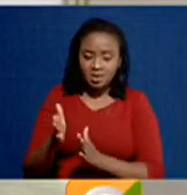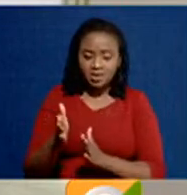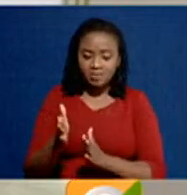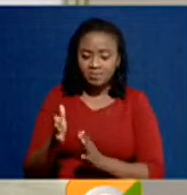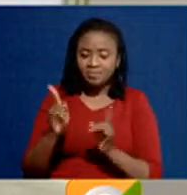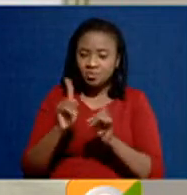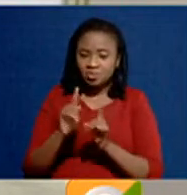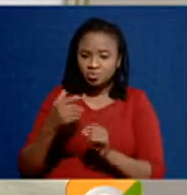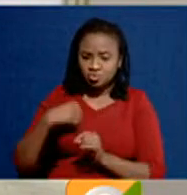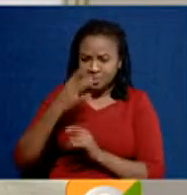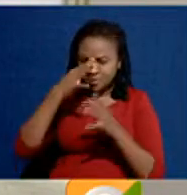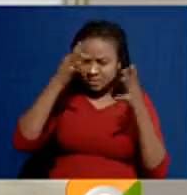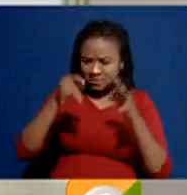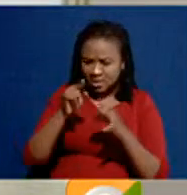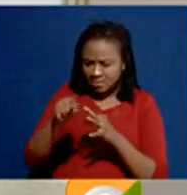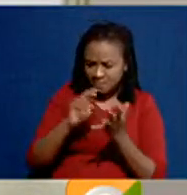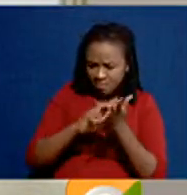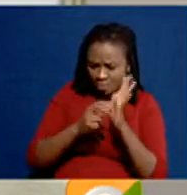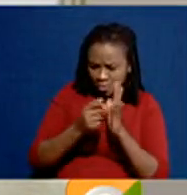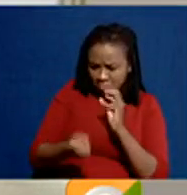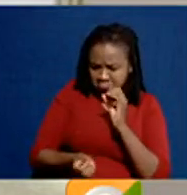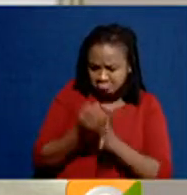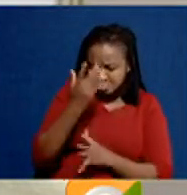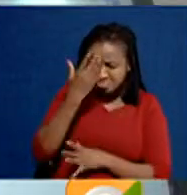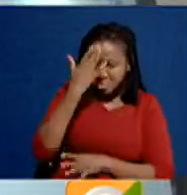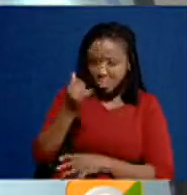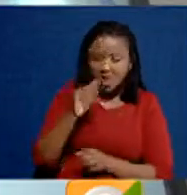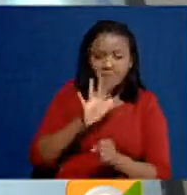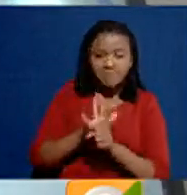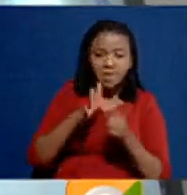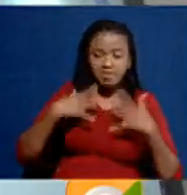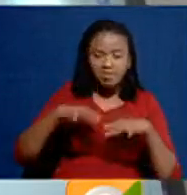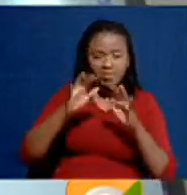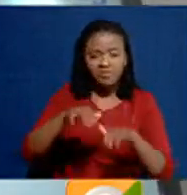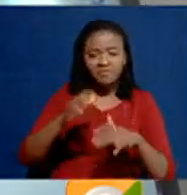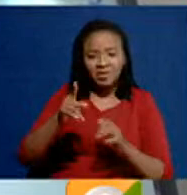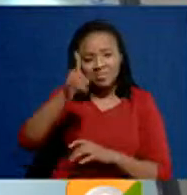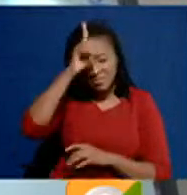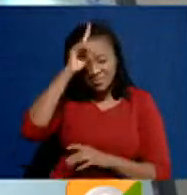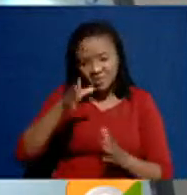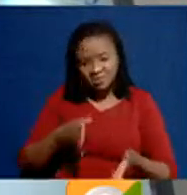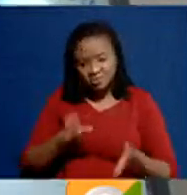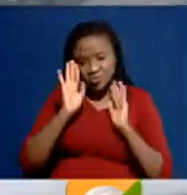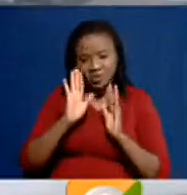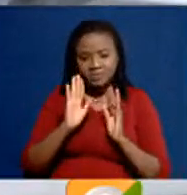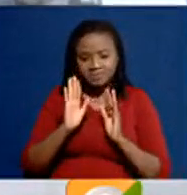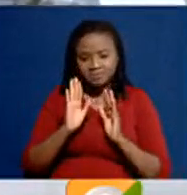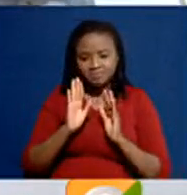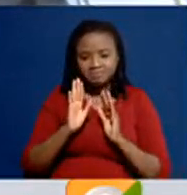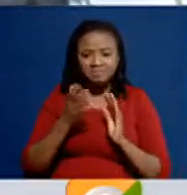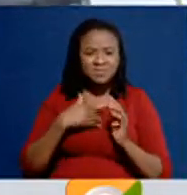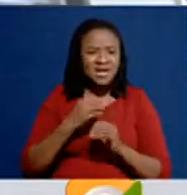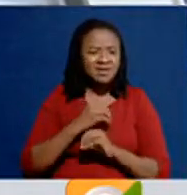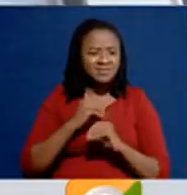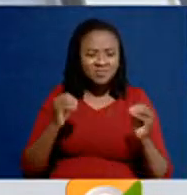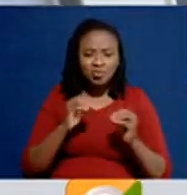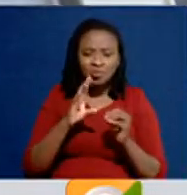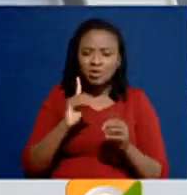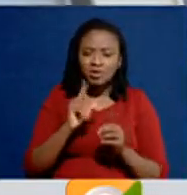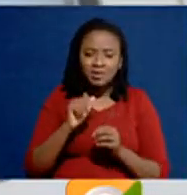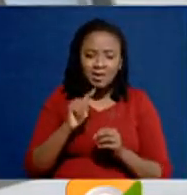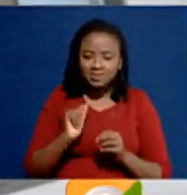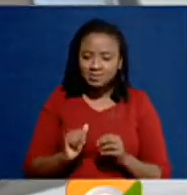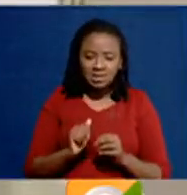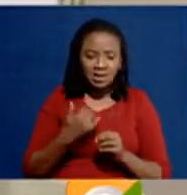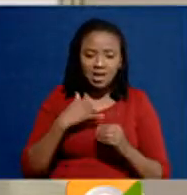a lot of farming is basically analog. People do farming without any reference to any data. With this,